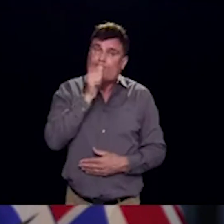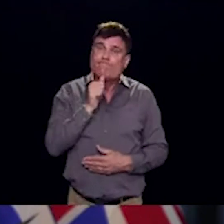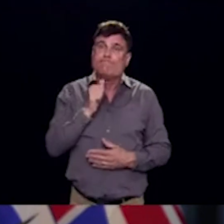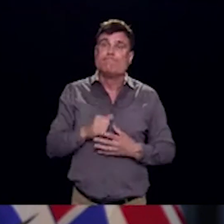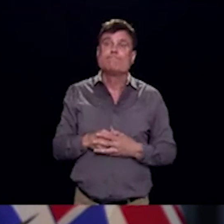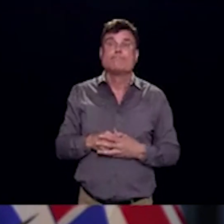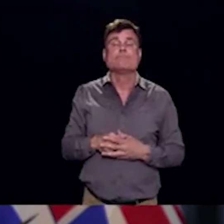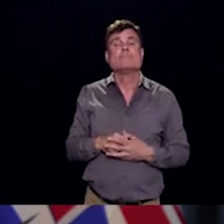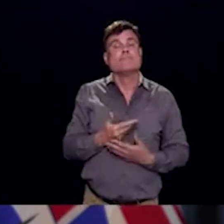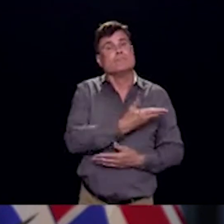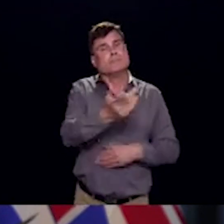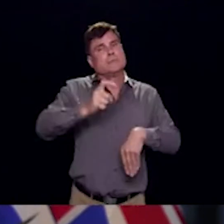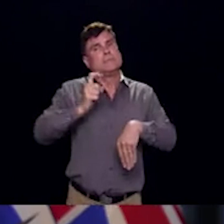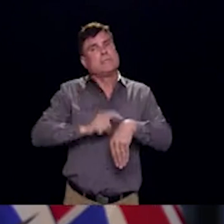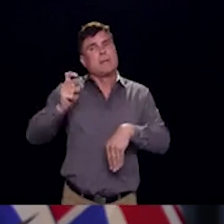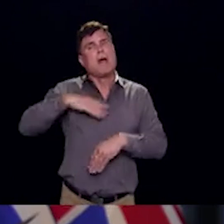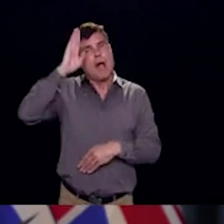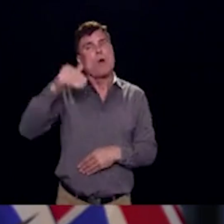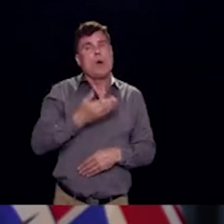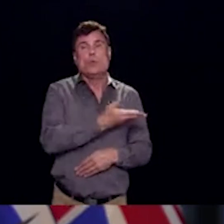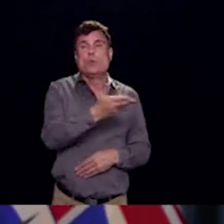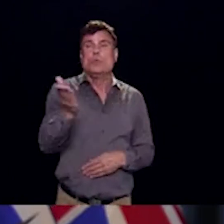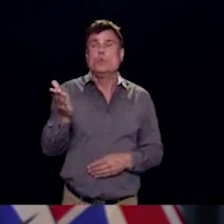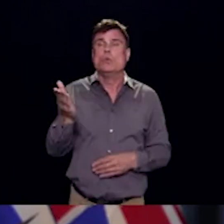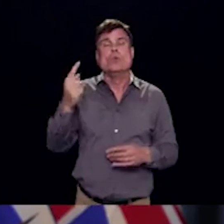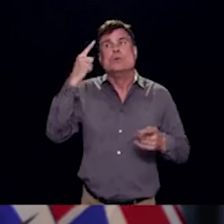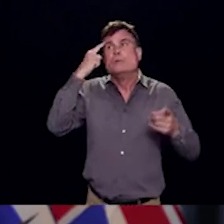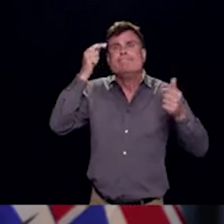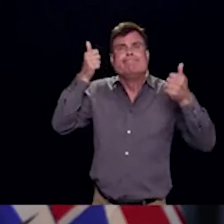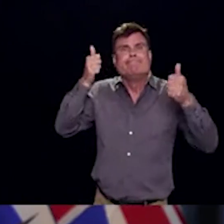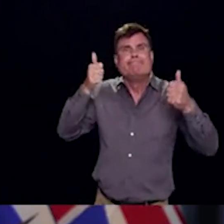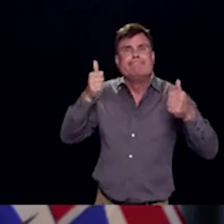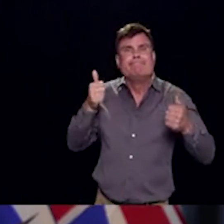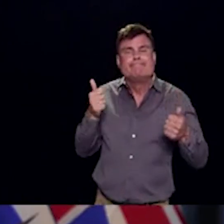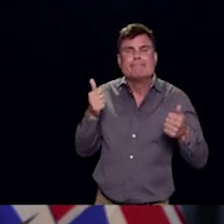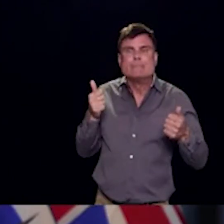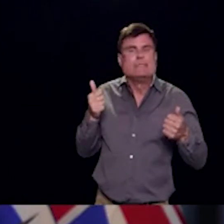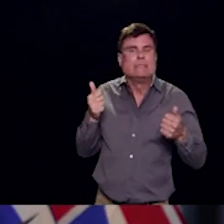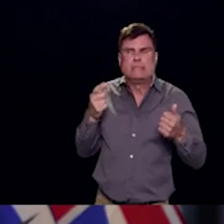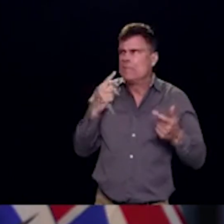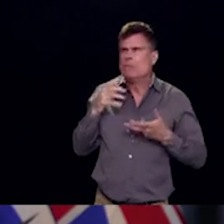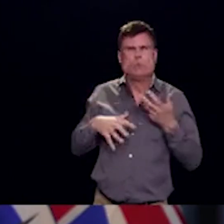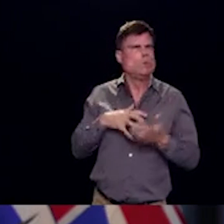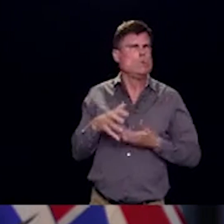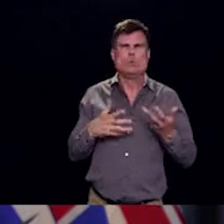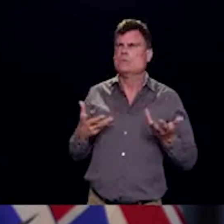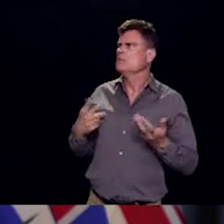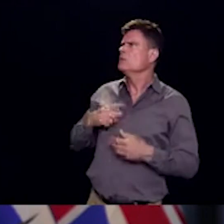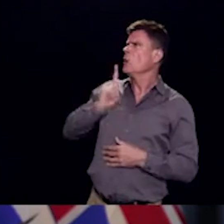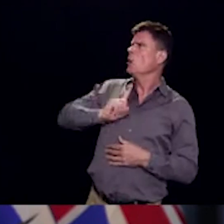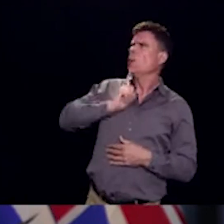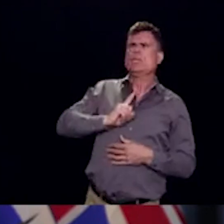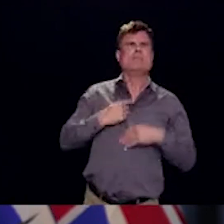like dementia, it can be a very confusing and difficult time. You have shown a resilience, determination, and